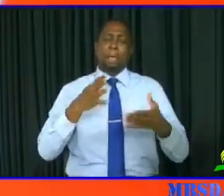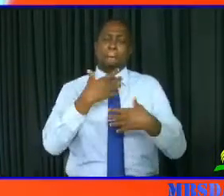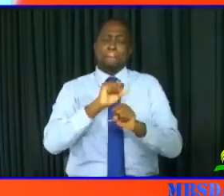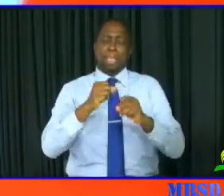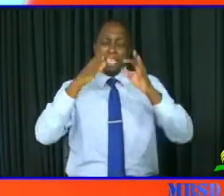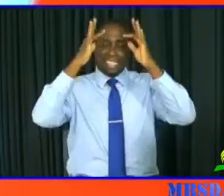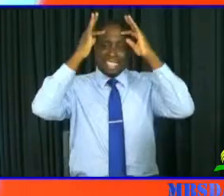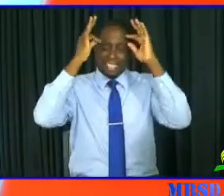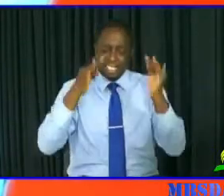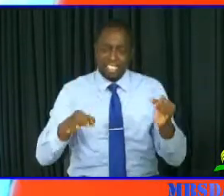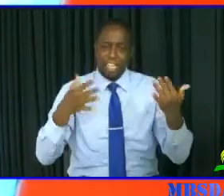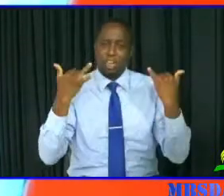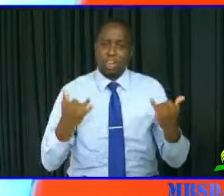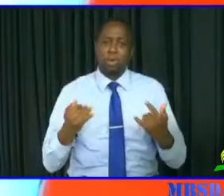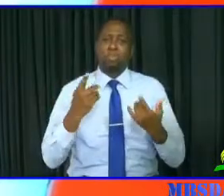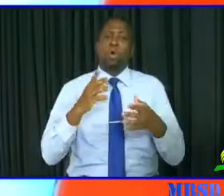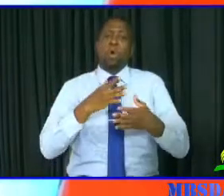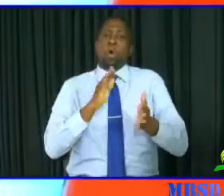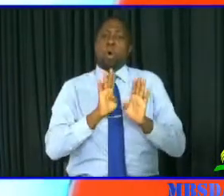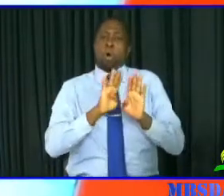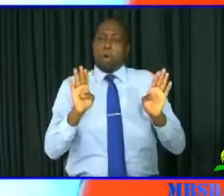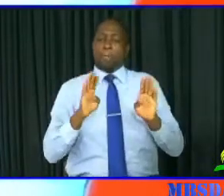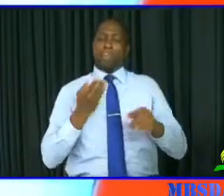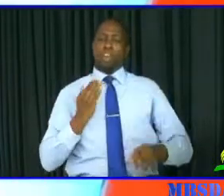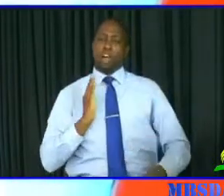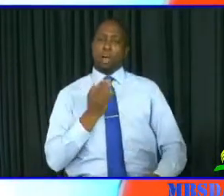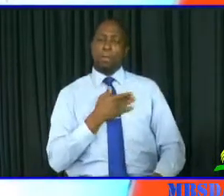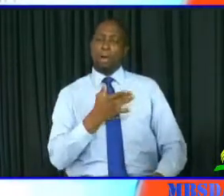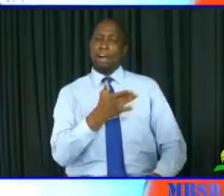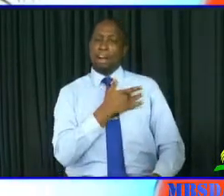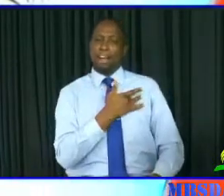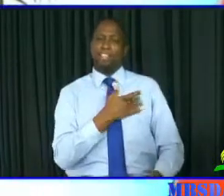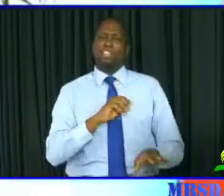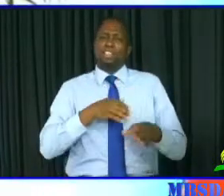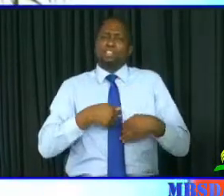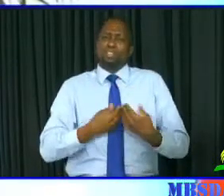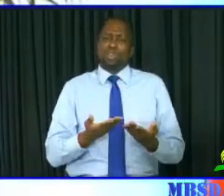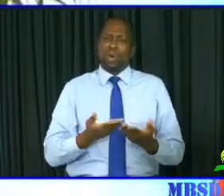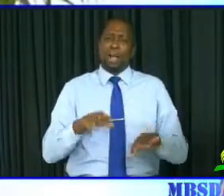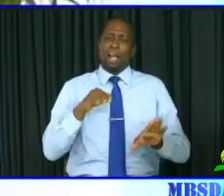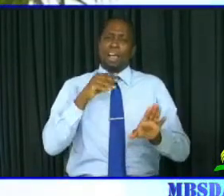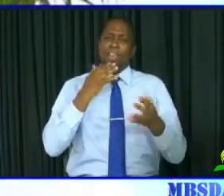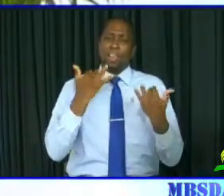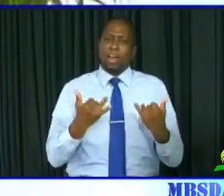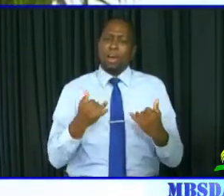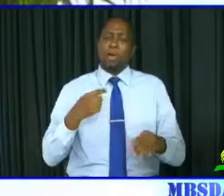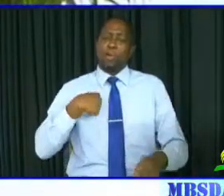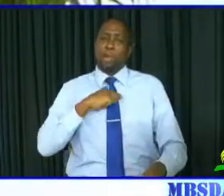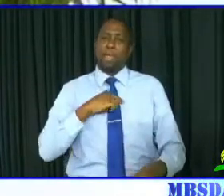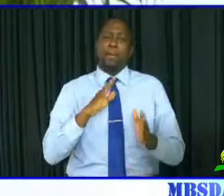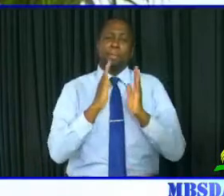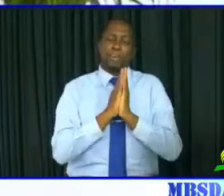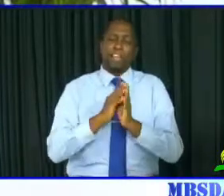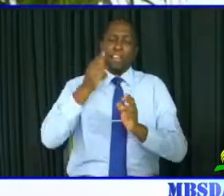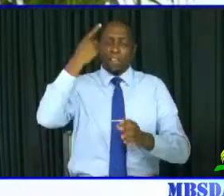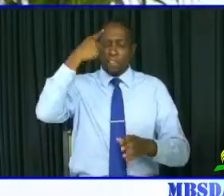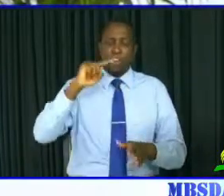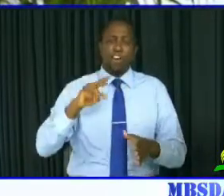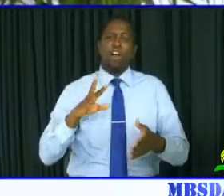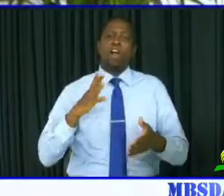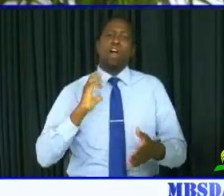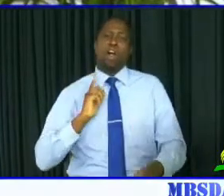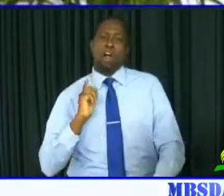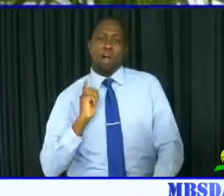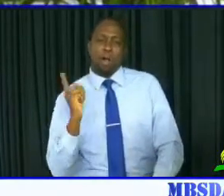must open our hearts to you today. And so at this very moment, we're praying for all the requests that have come,